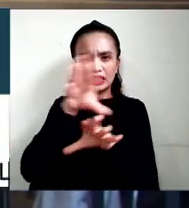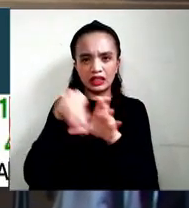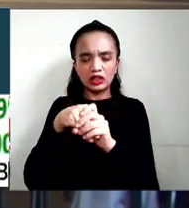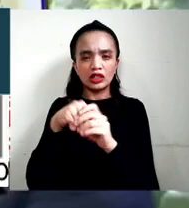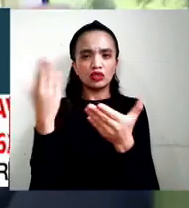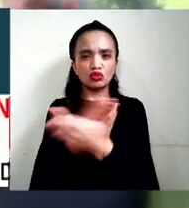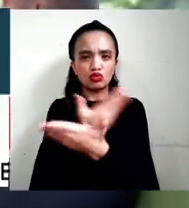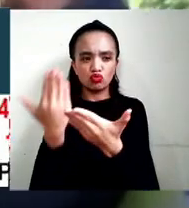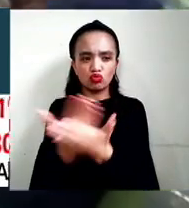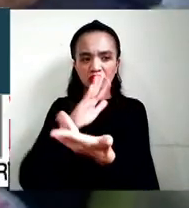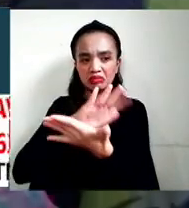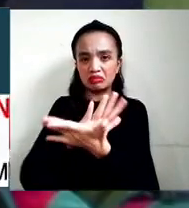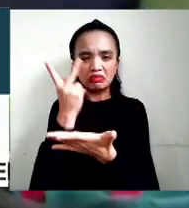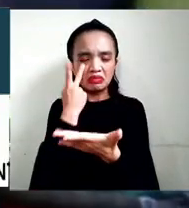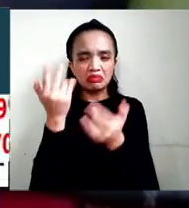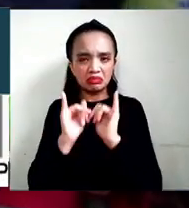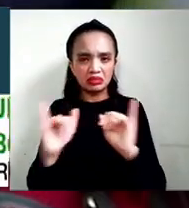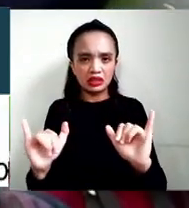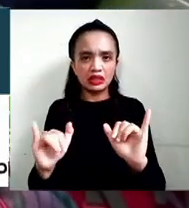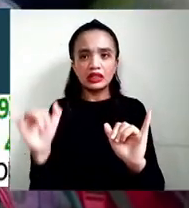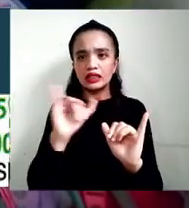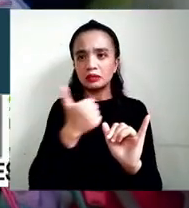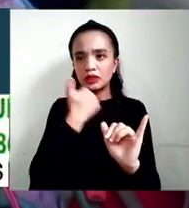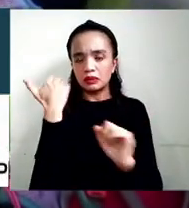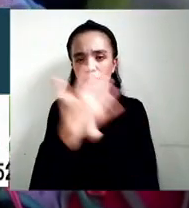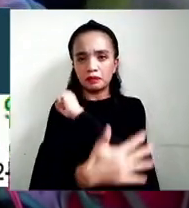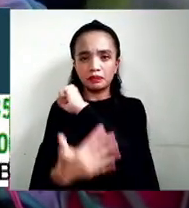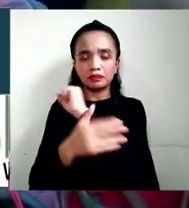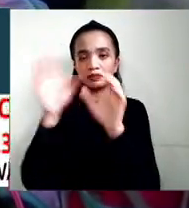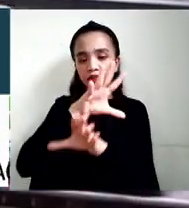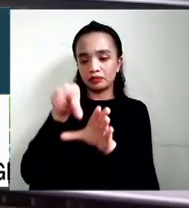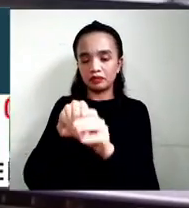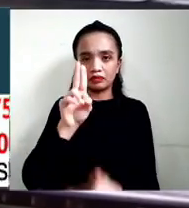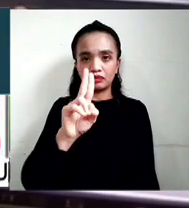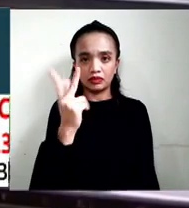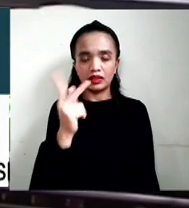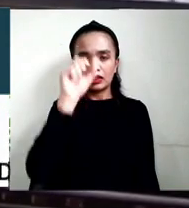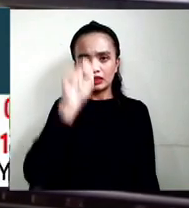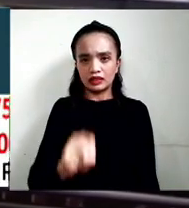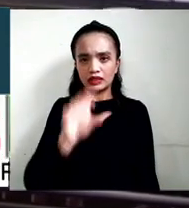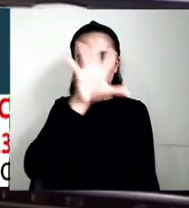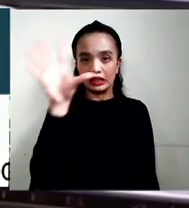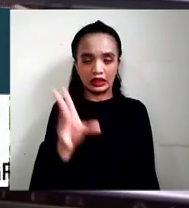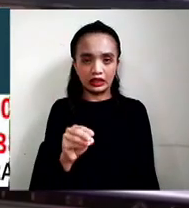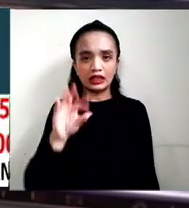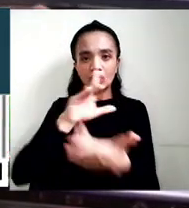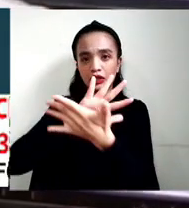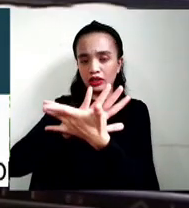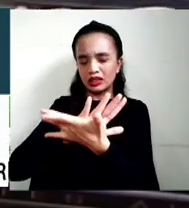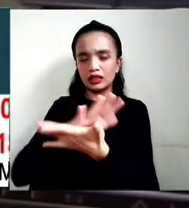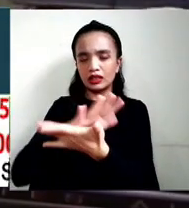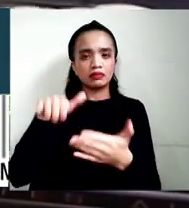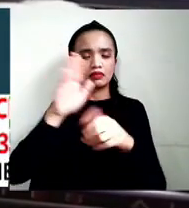infectious variants that have been found in other countries, including the UK and South Africa. The COVID-19 alert for the rest of New Zealand